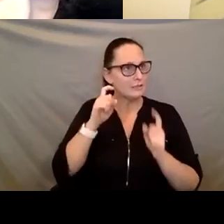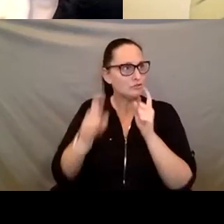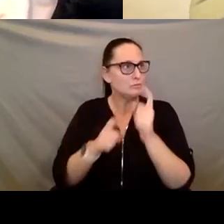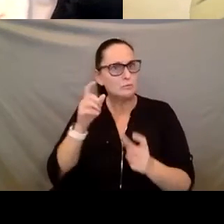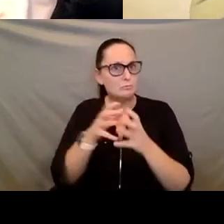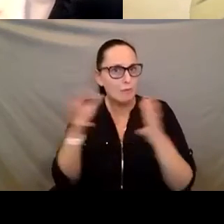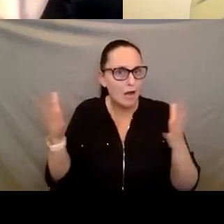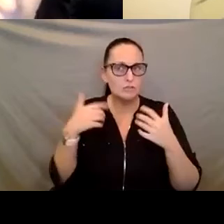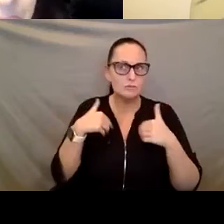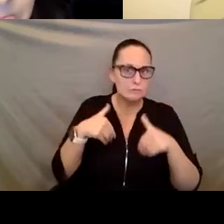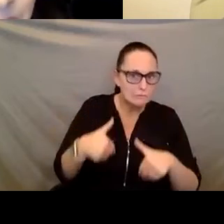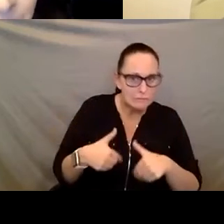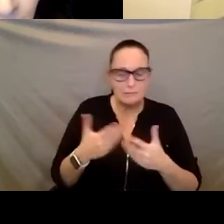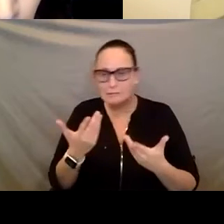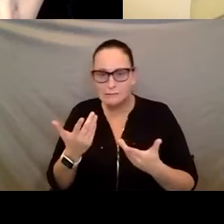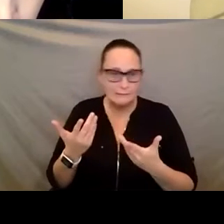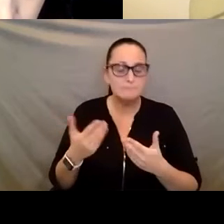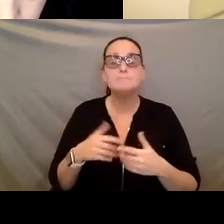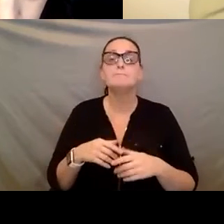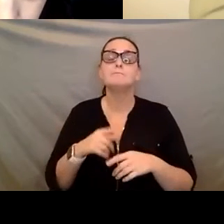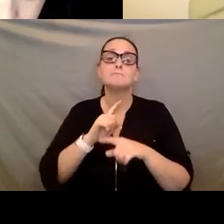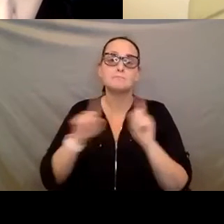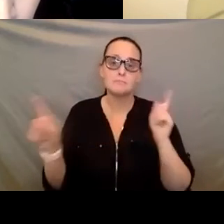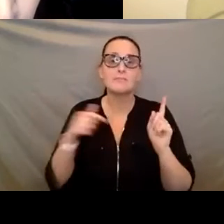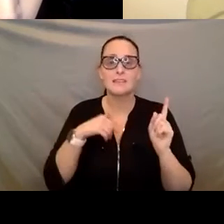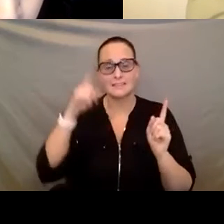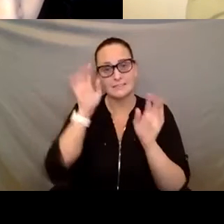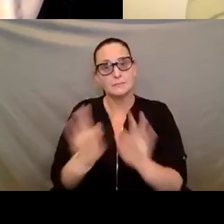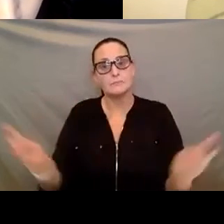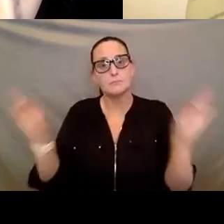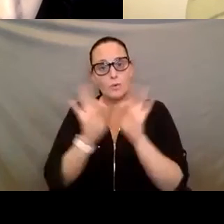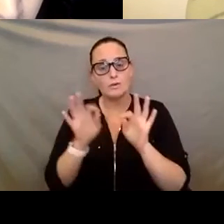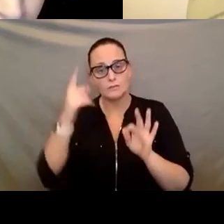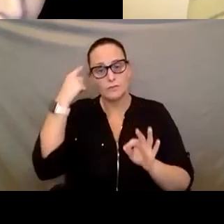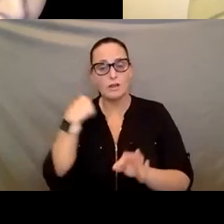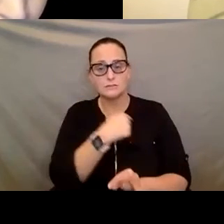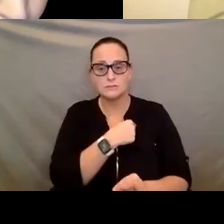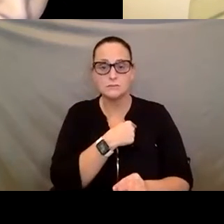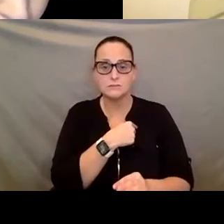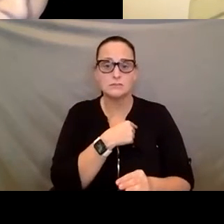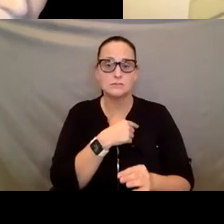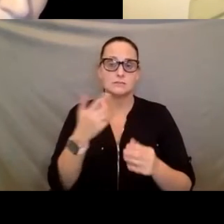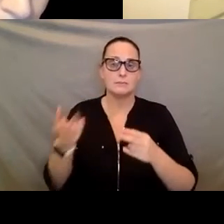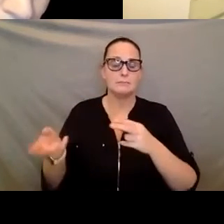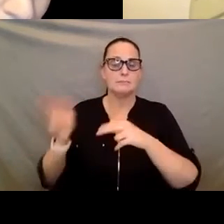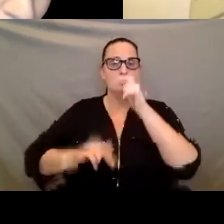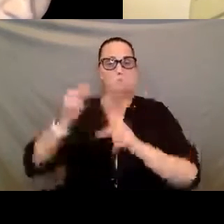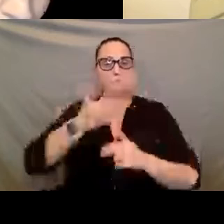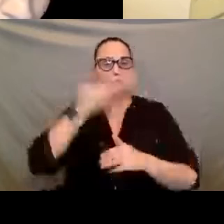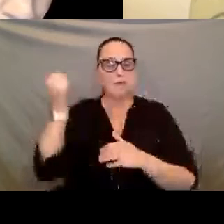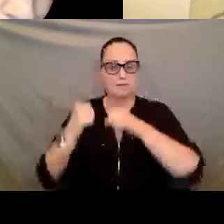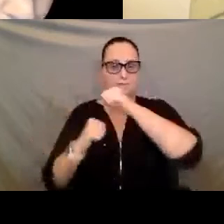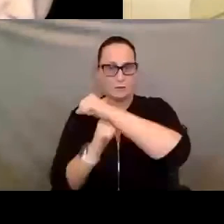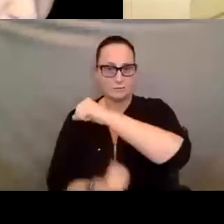much, or that I could ever contribute so much. But, I think it's important for us to build a better foundation